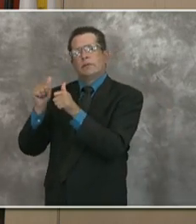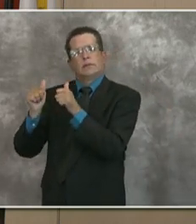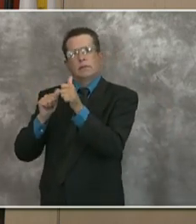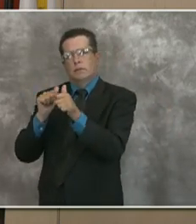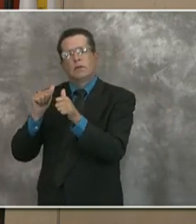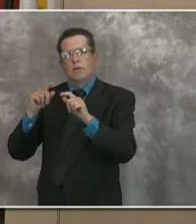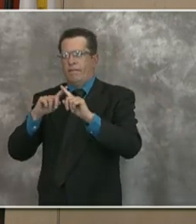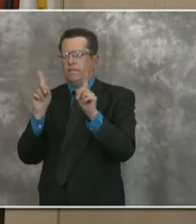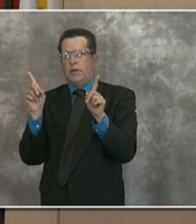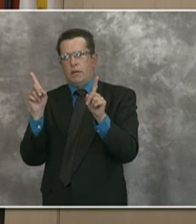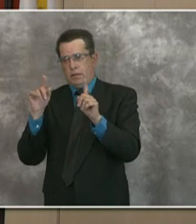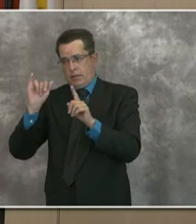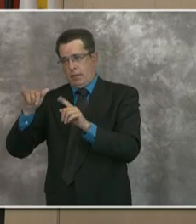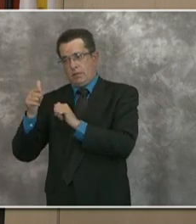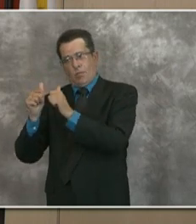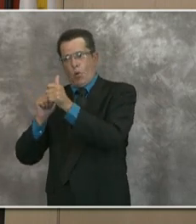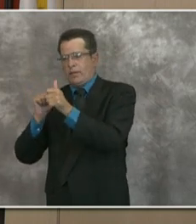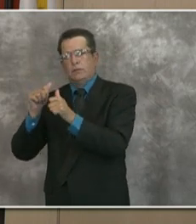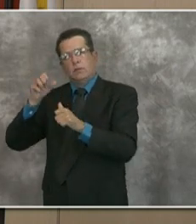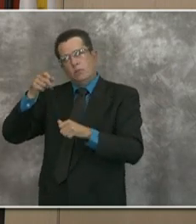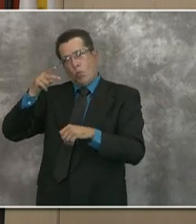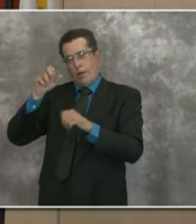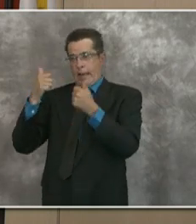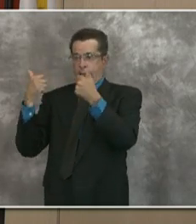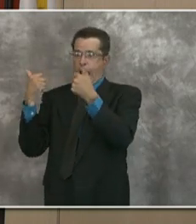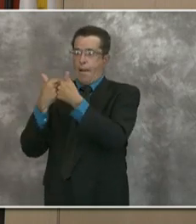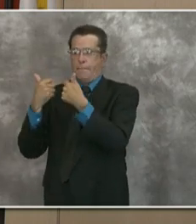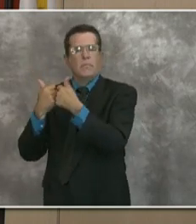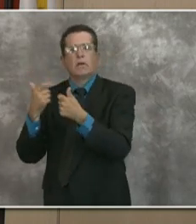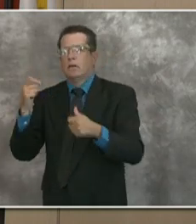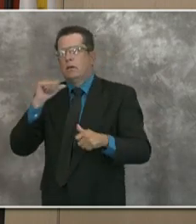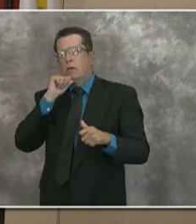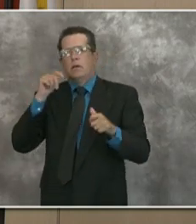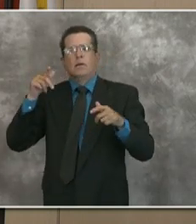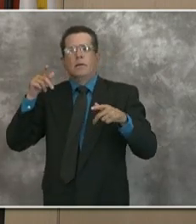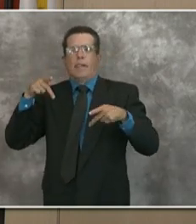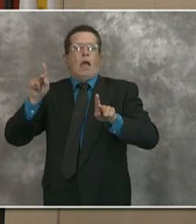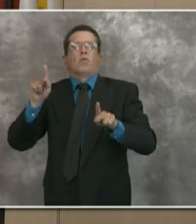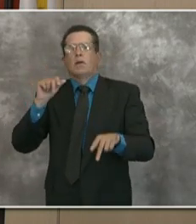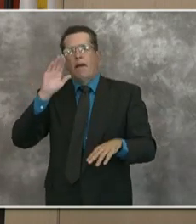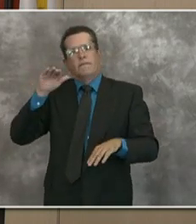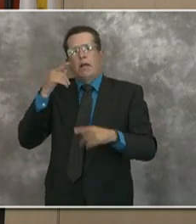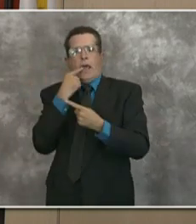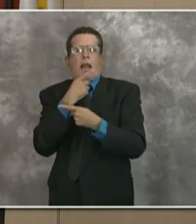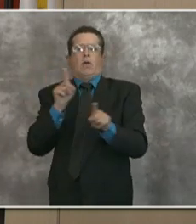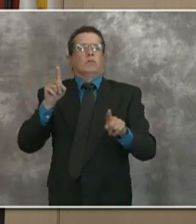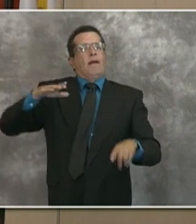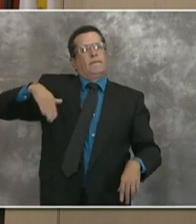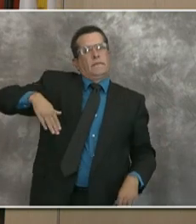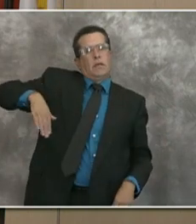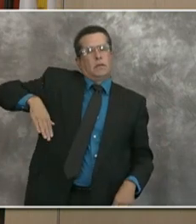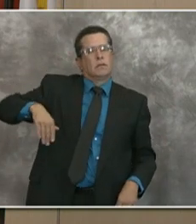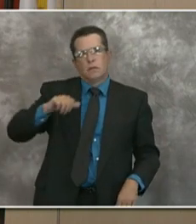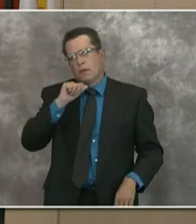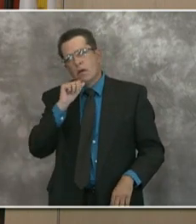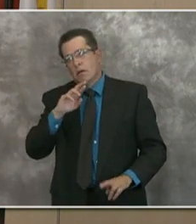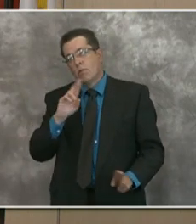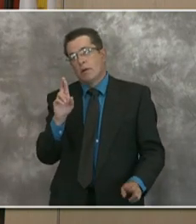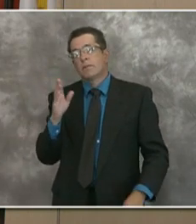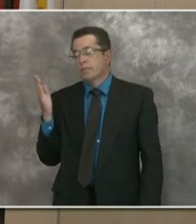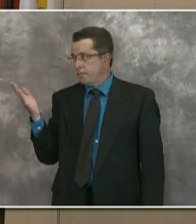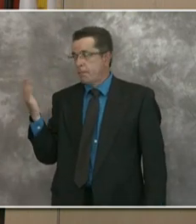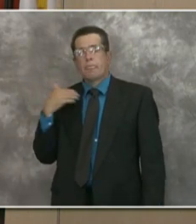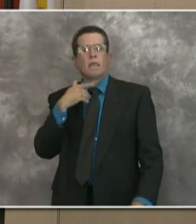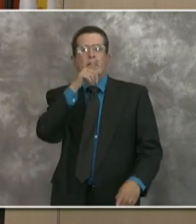the guidance for the latter has not yet come out, and it is pending. Have you gotten